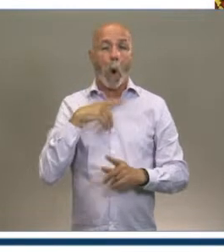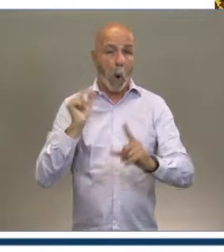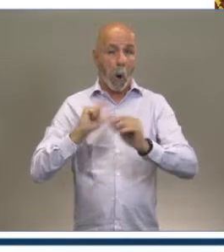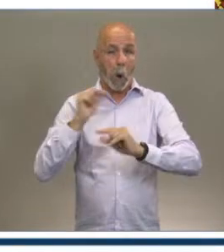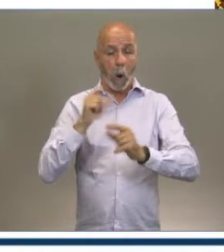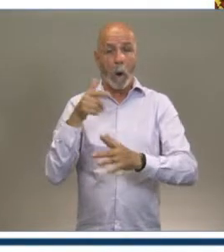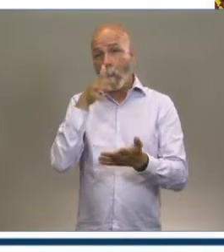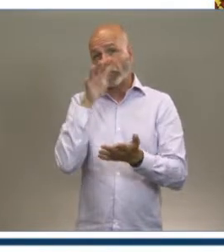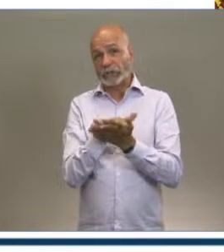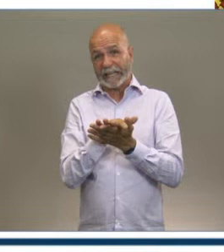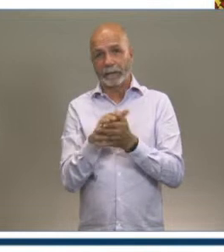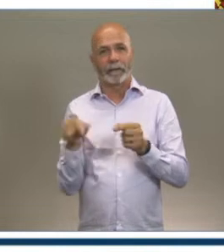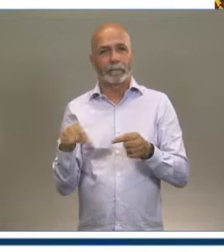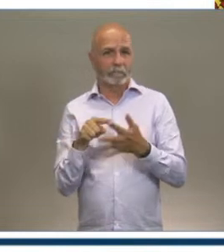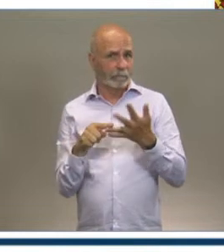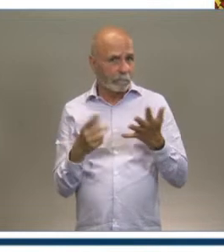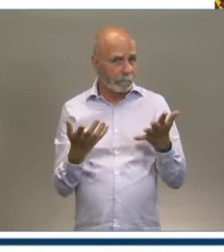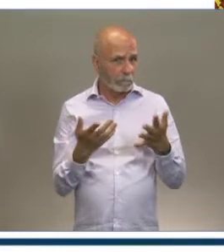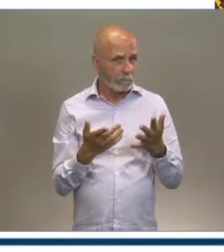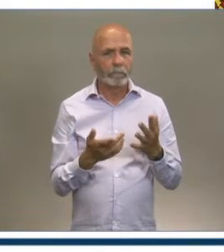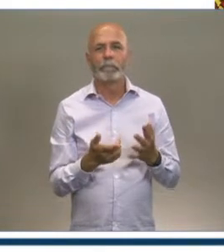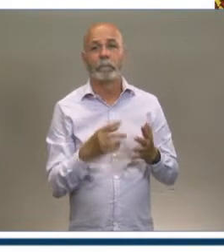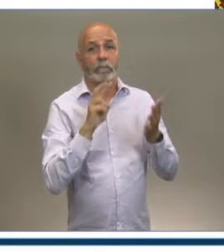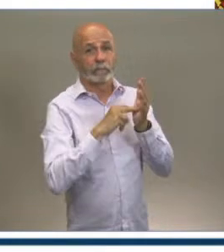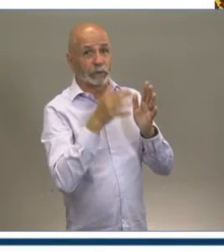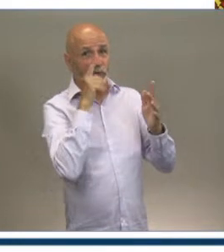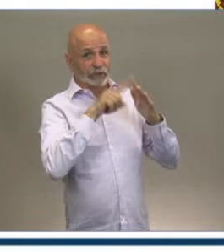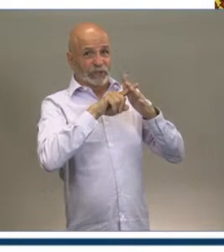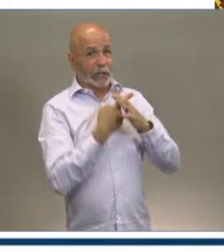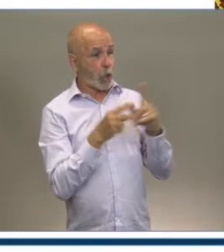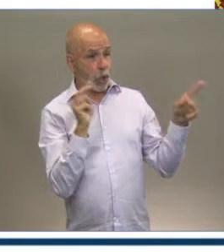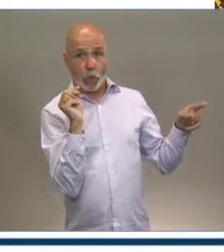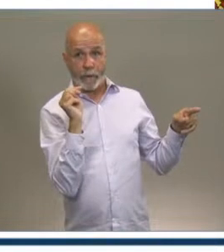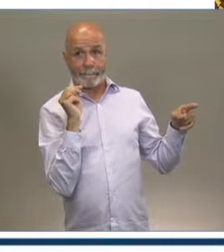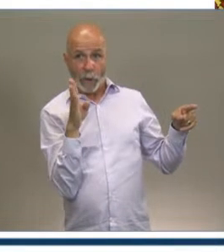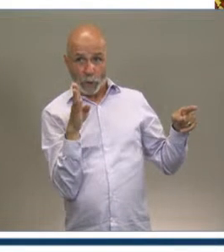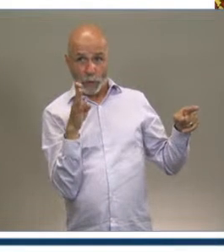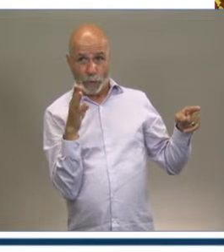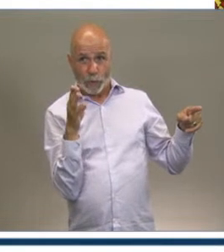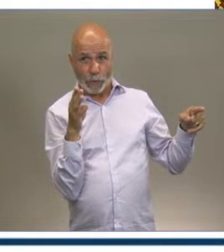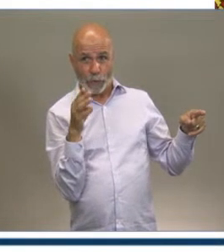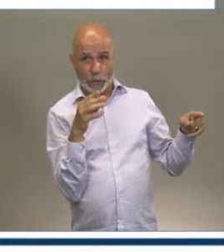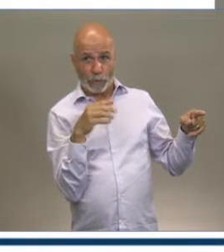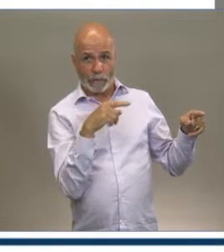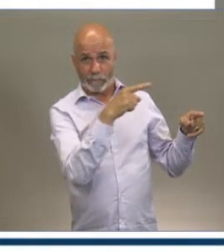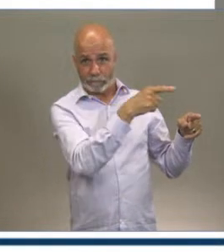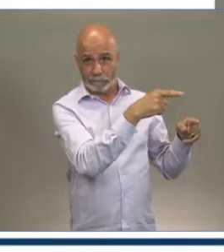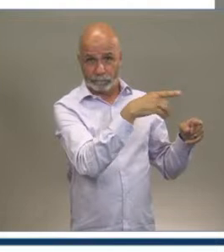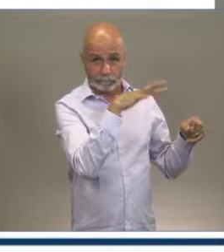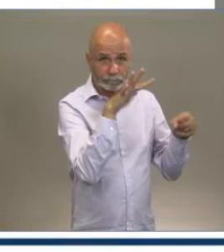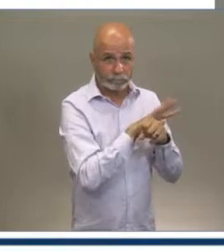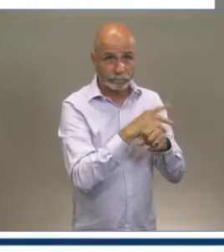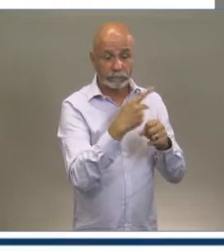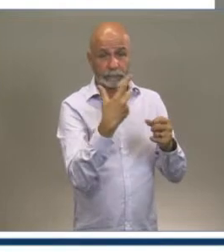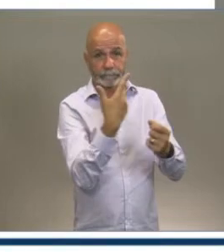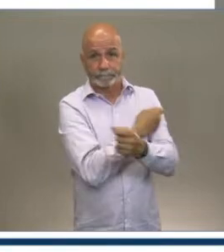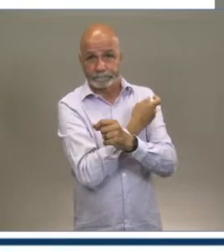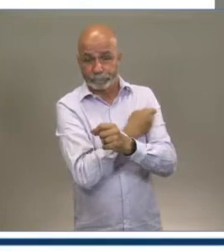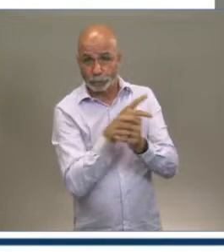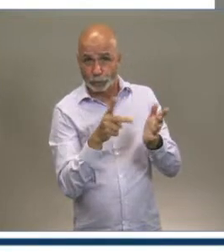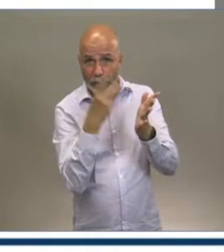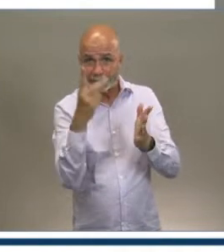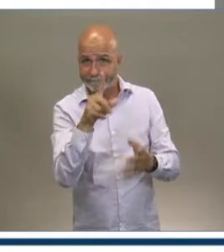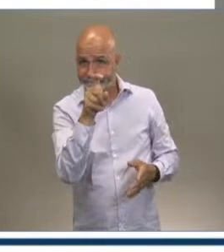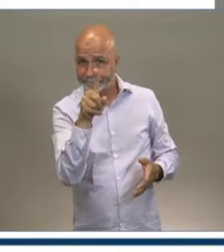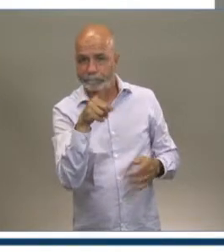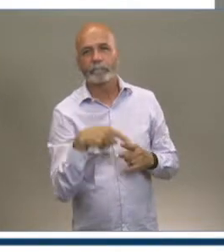even starting tomorrow for New Brunswickers coming in to prove that they are fully vaccinated. So we're asking people to have, every province is